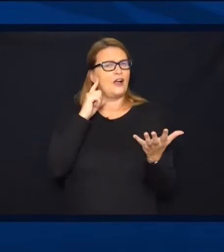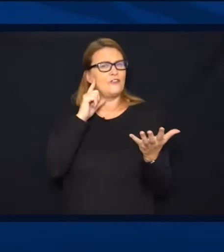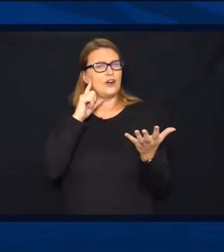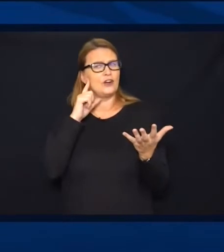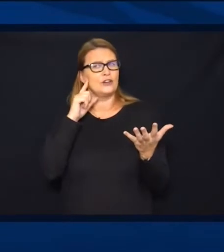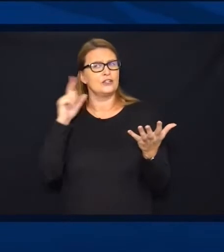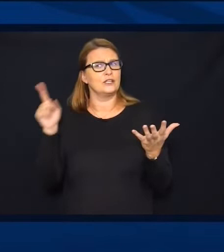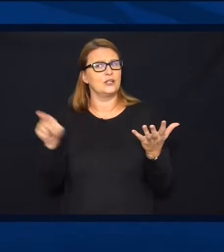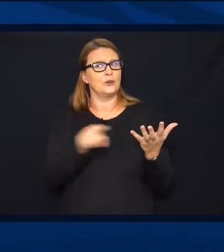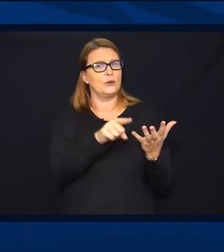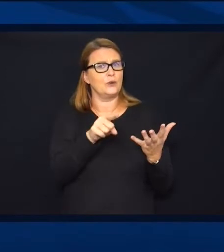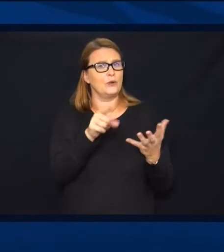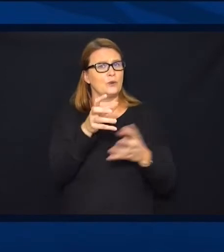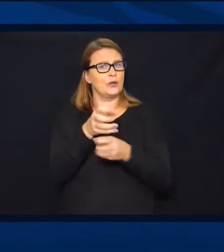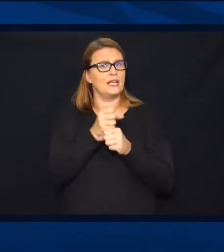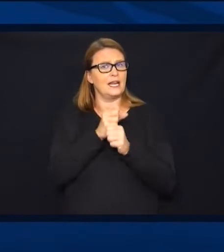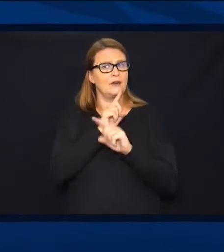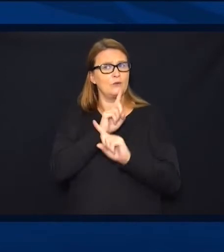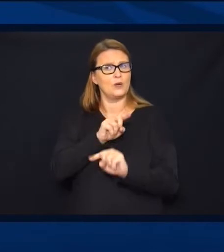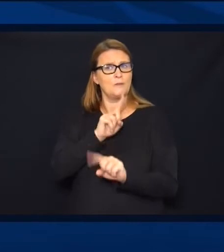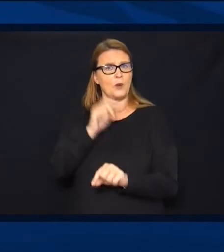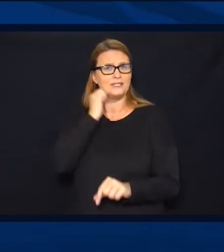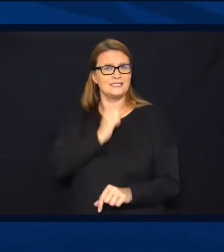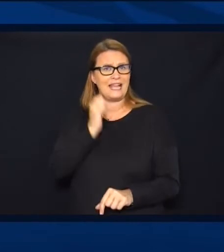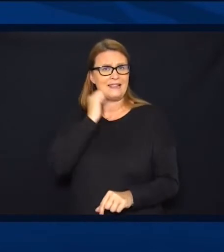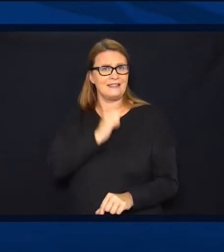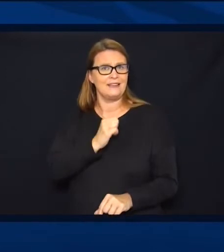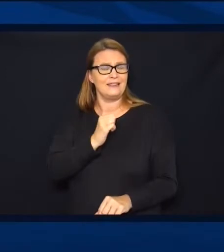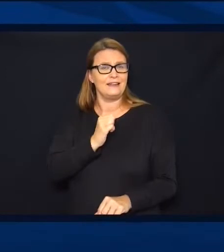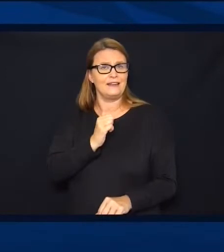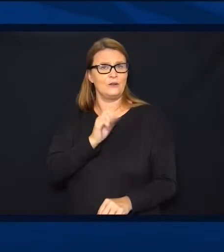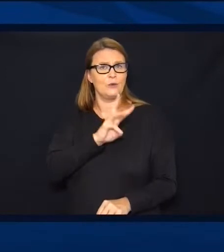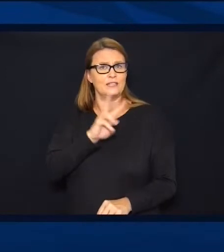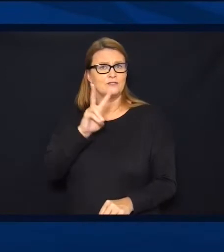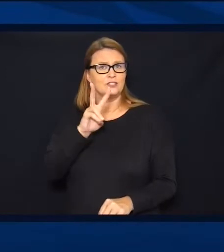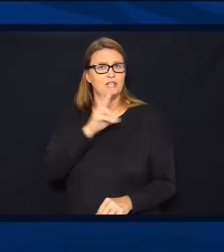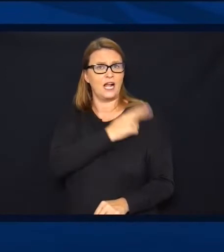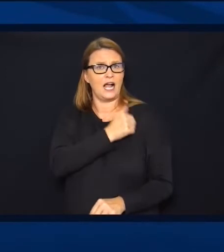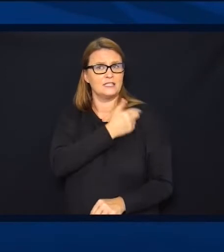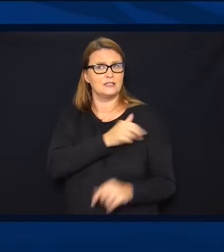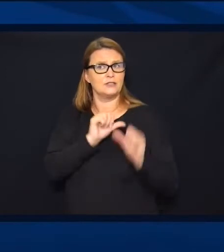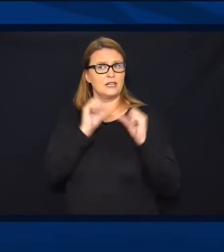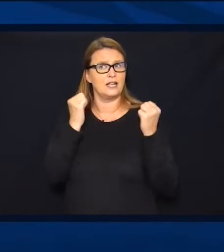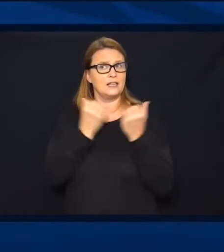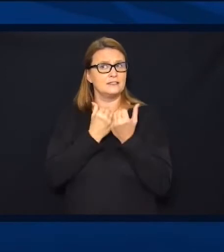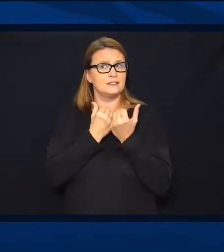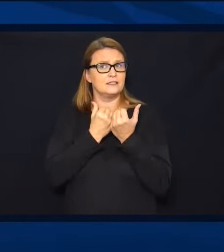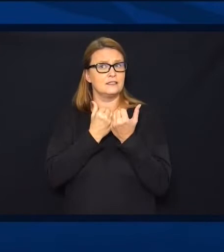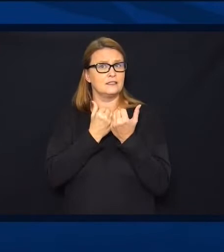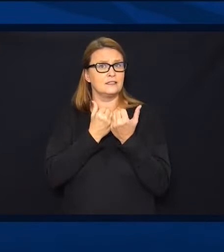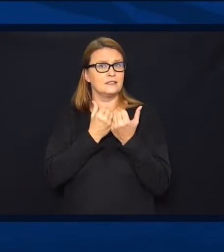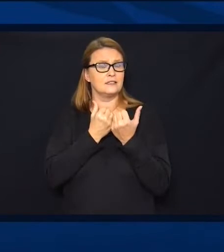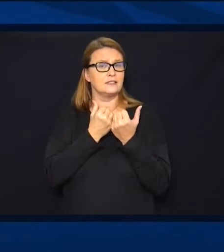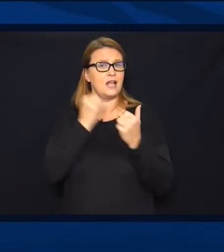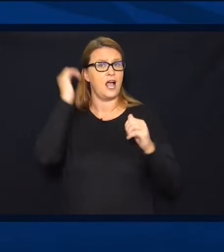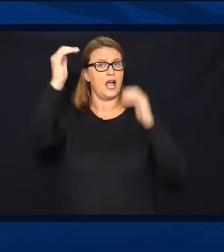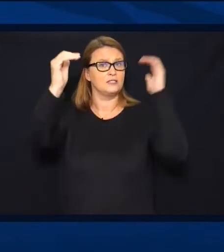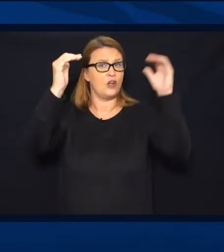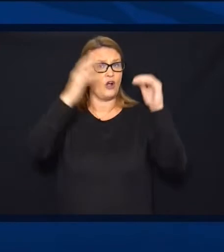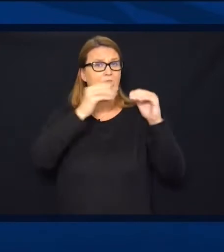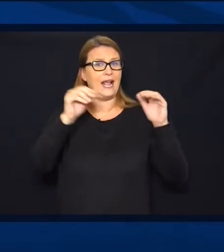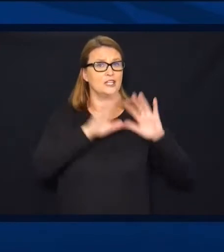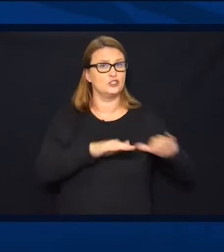all were receiving reports, daily reports from the West Virginia Hospital Association about adult and